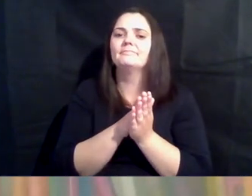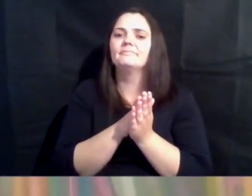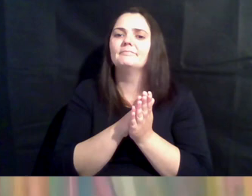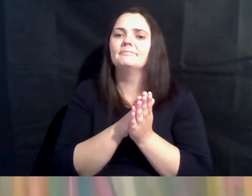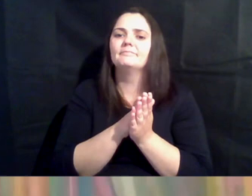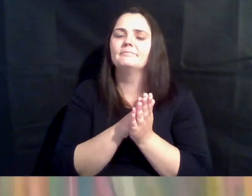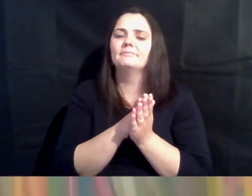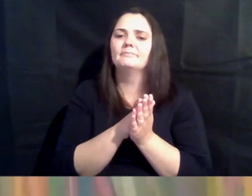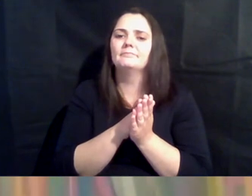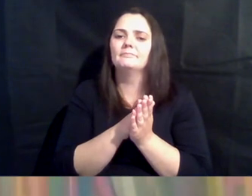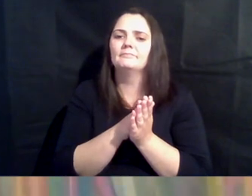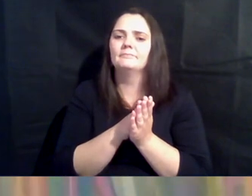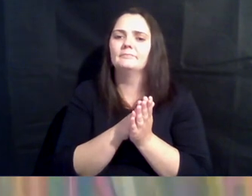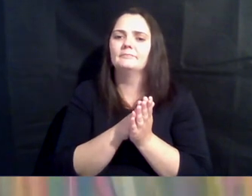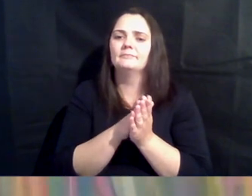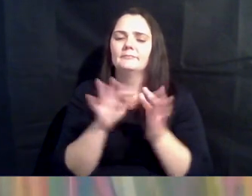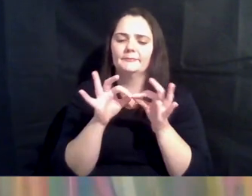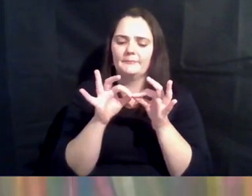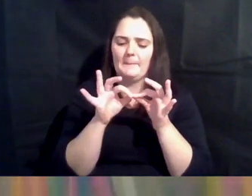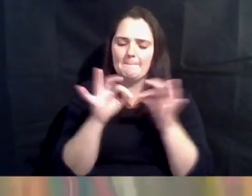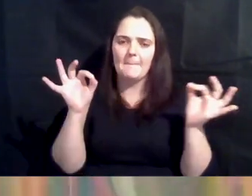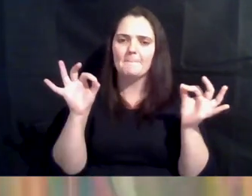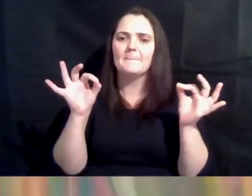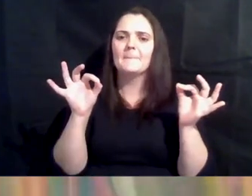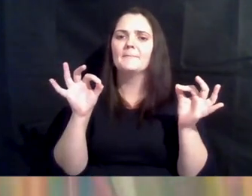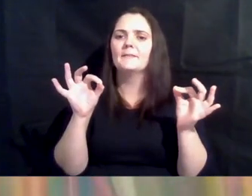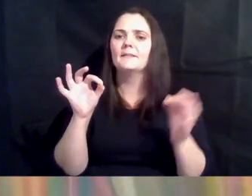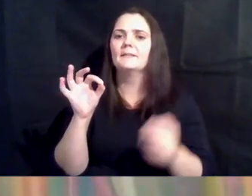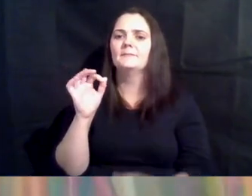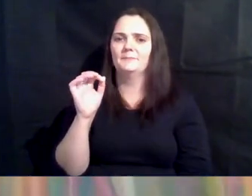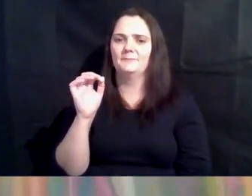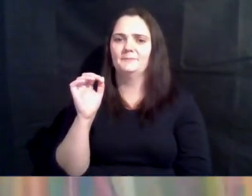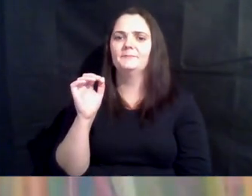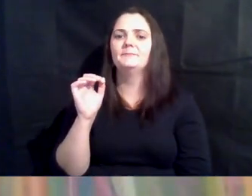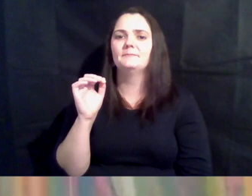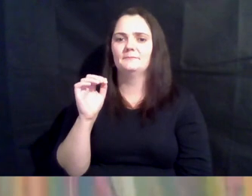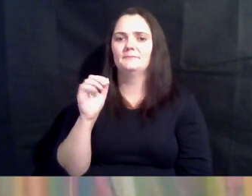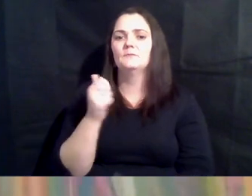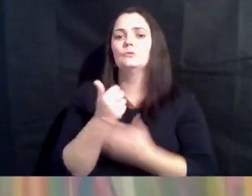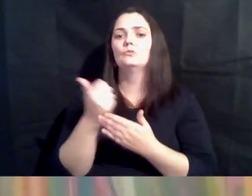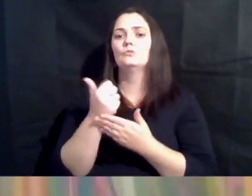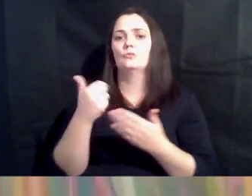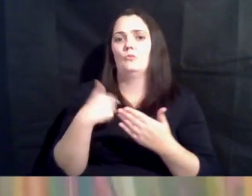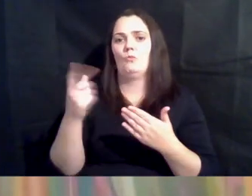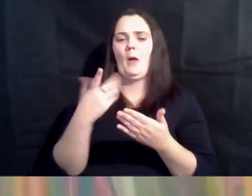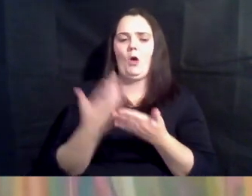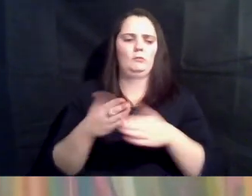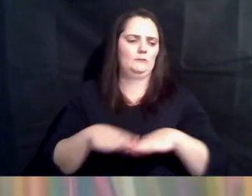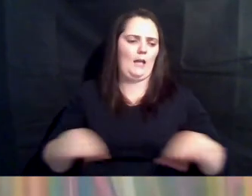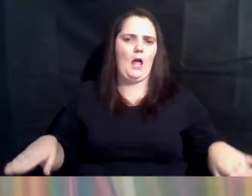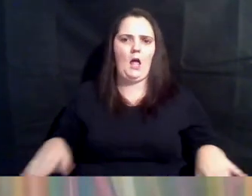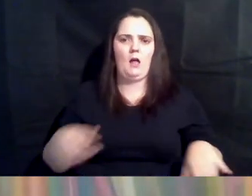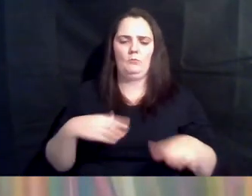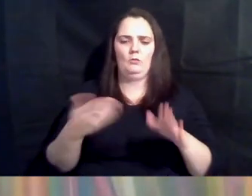Folding in half, and then I just make it nice and tight on the sides. I usually actually just do it on this on a flat surface. So I'll use my desk to make